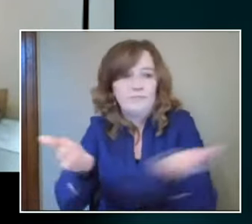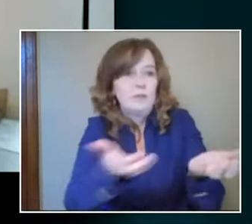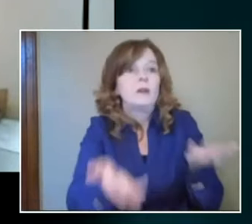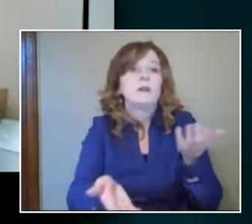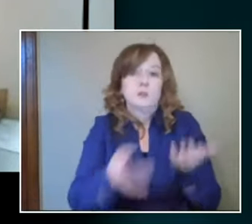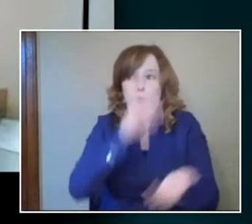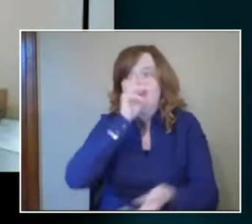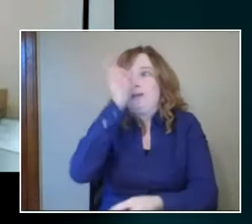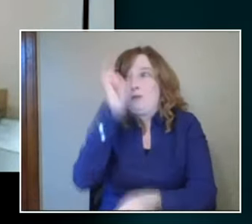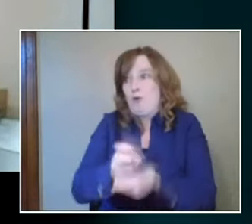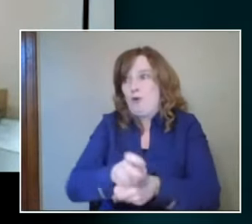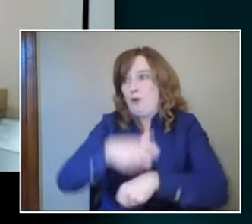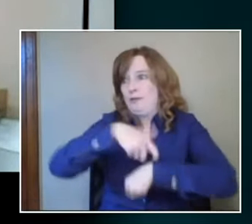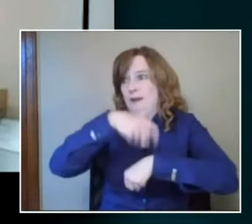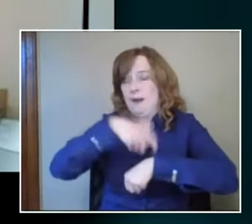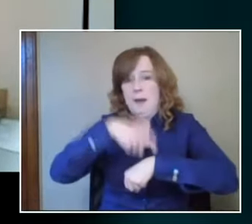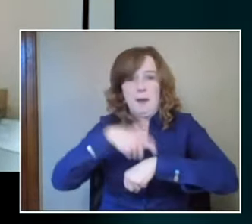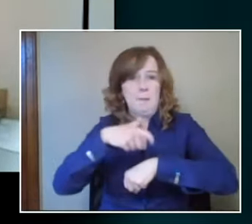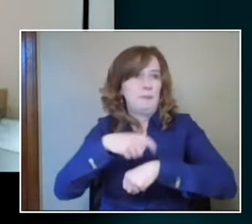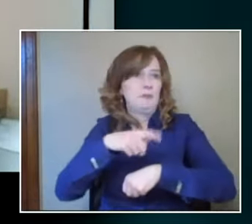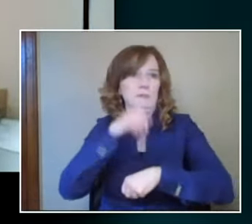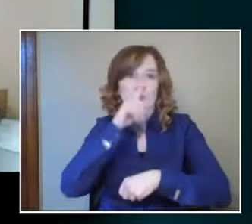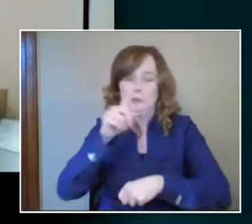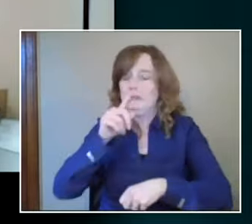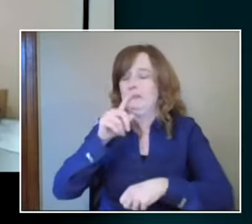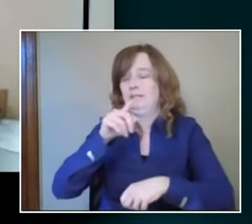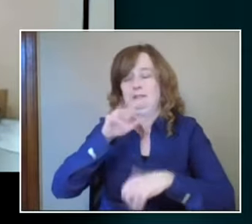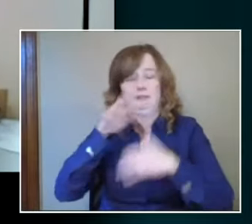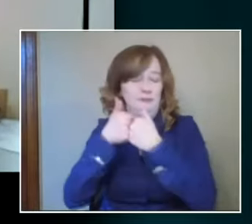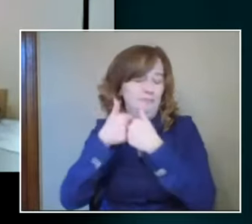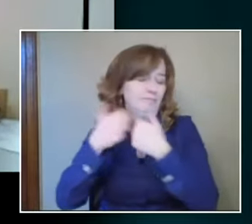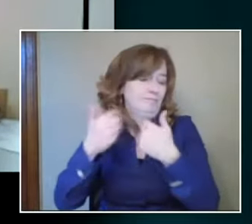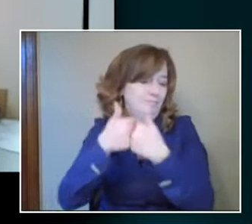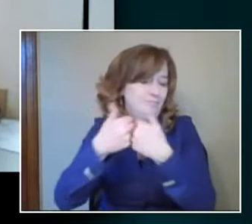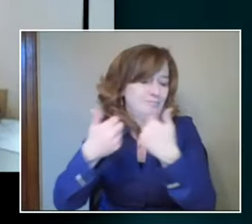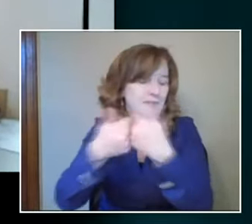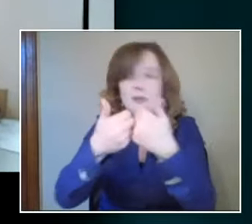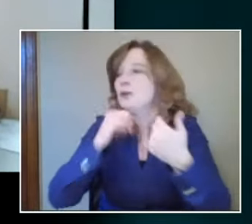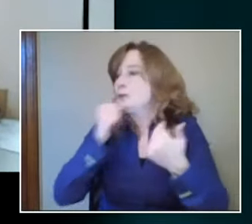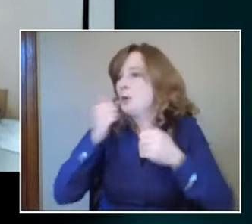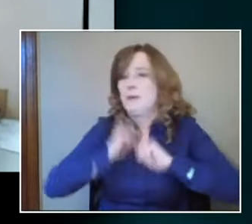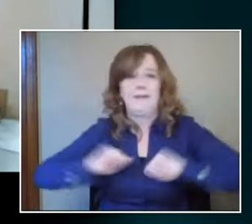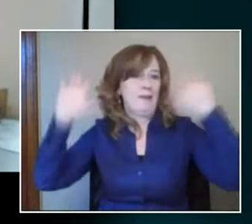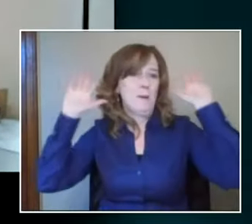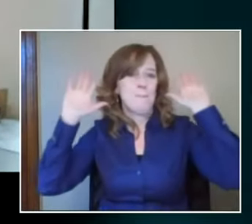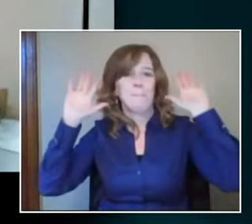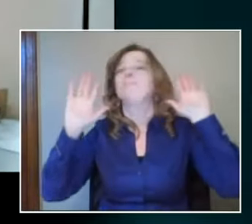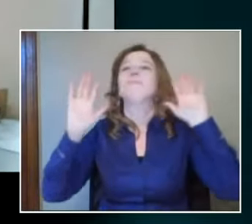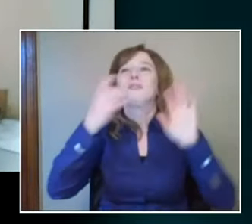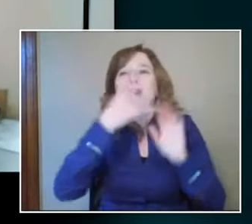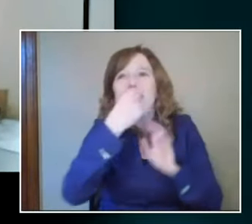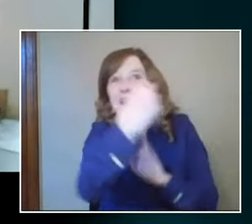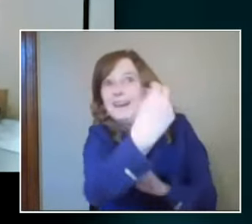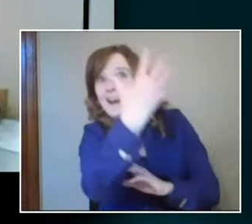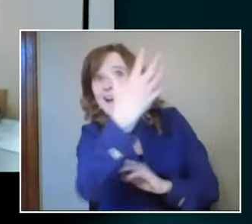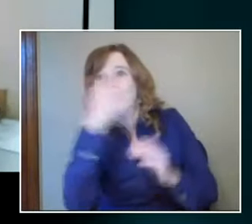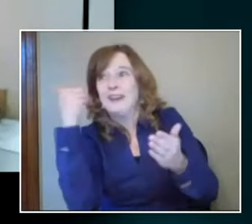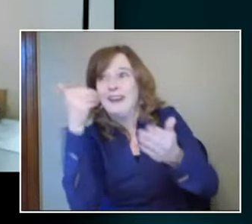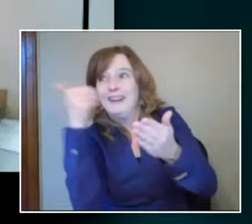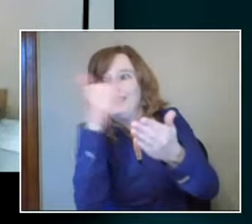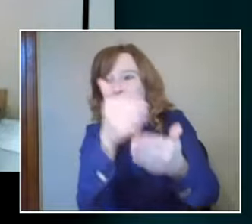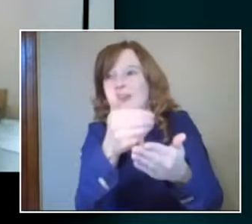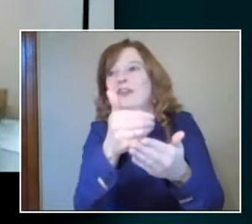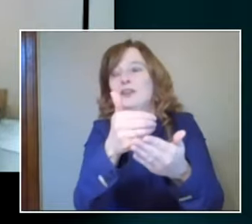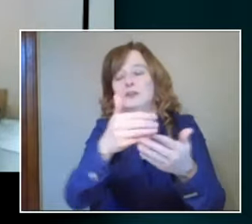trying time. Don't give up, because if you can see that light, you're almost there. Thank you, Columbus State, for all of